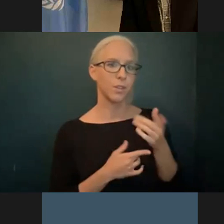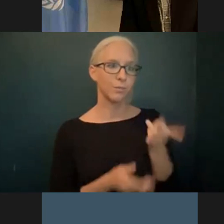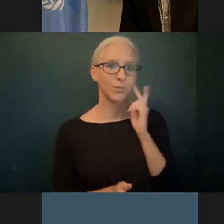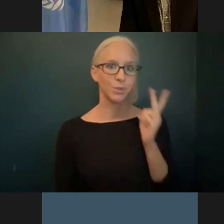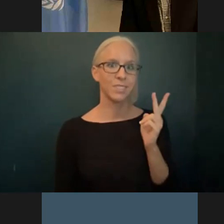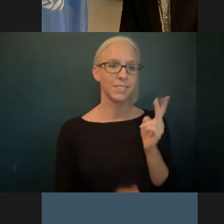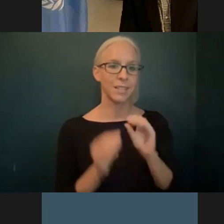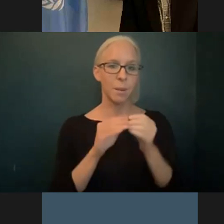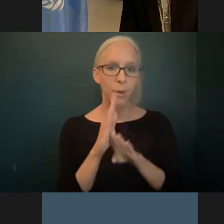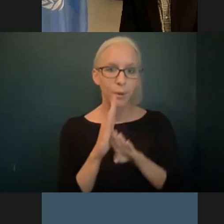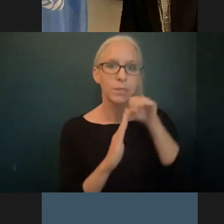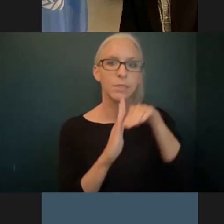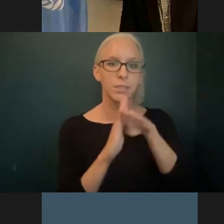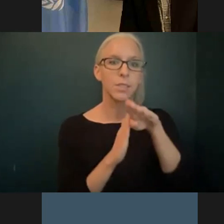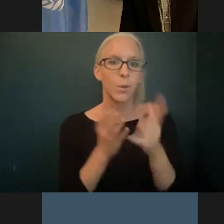what's happening.